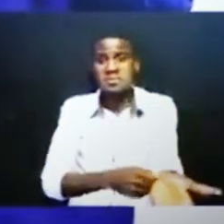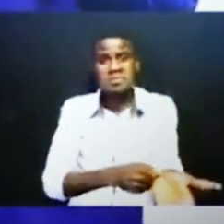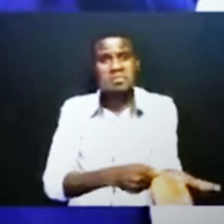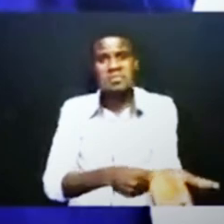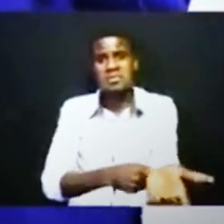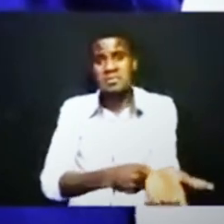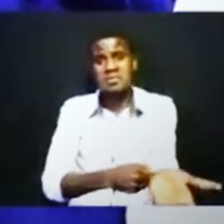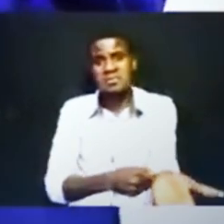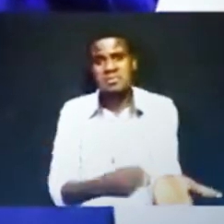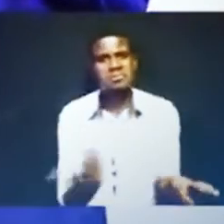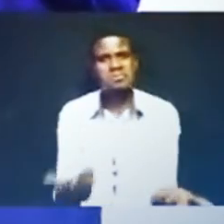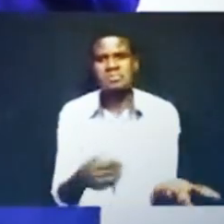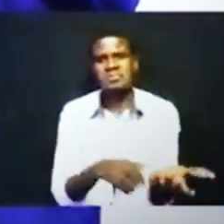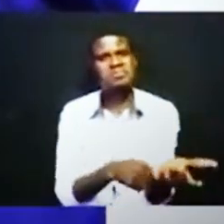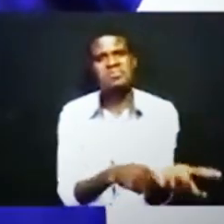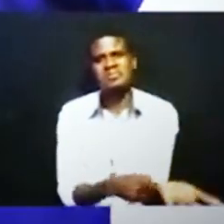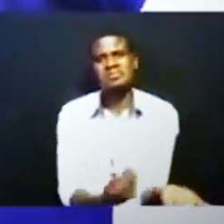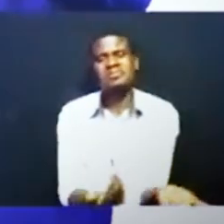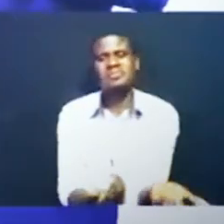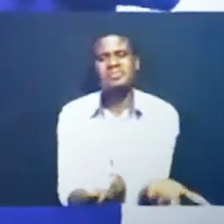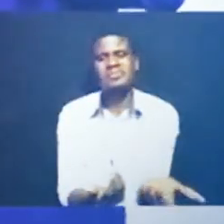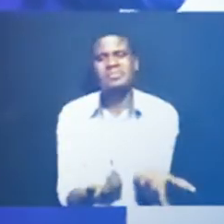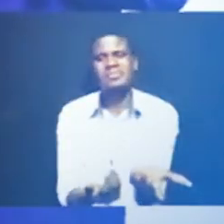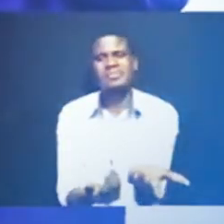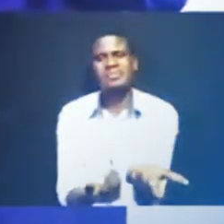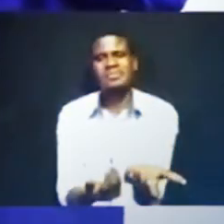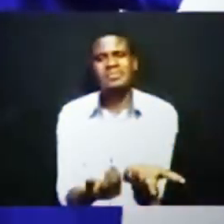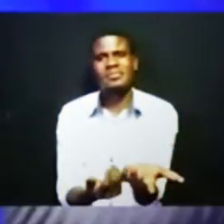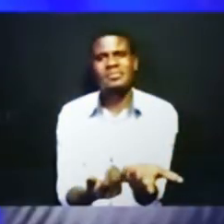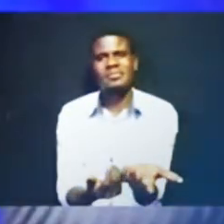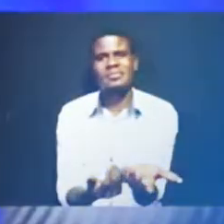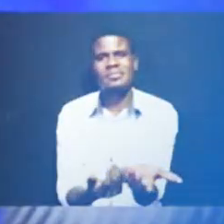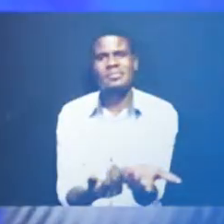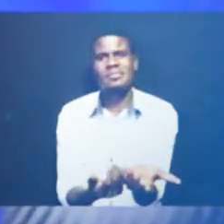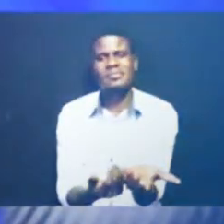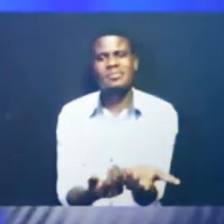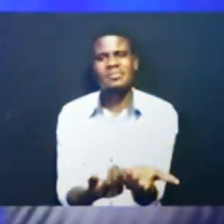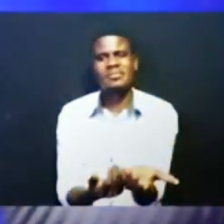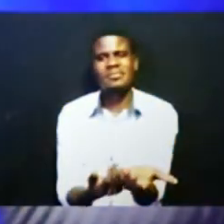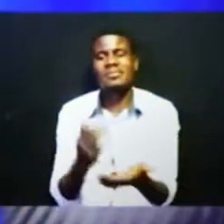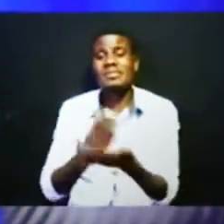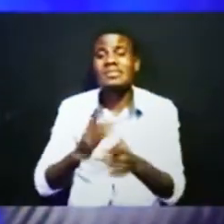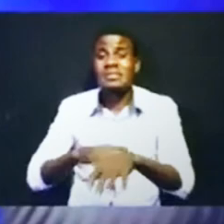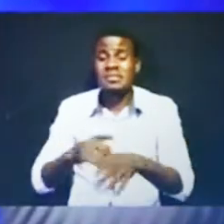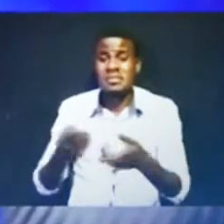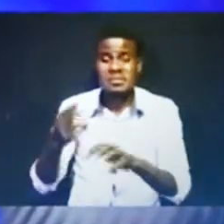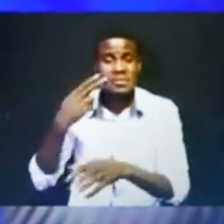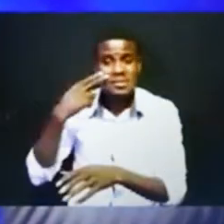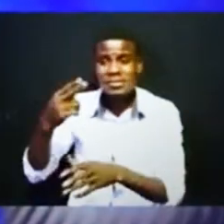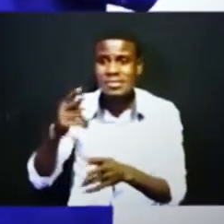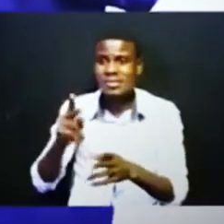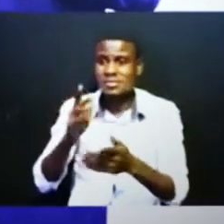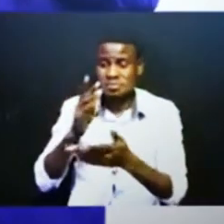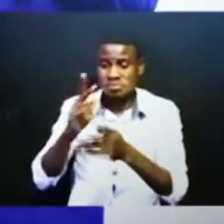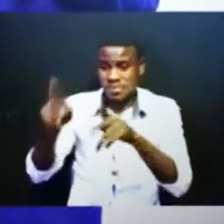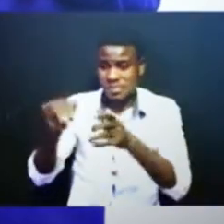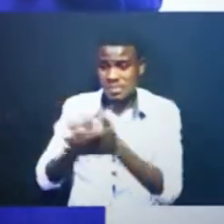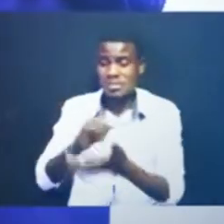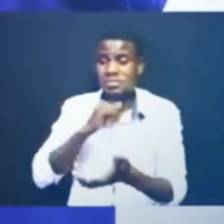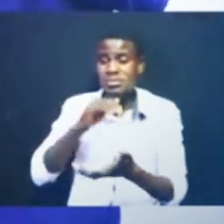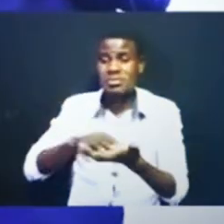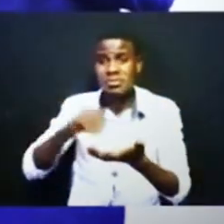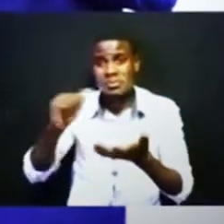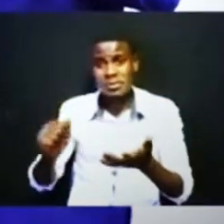Now, sometimes when you meet an unbeliever and the unbeliever is drinking, the unbeliever is chasing women, what do you